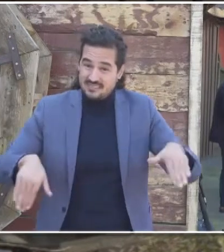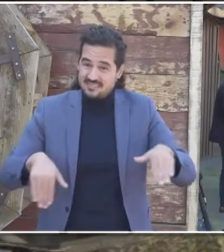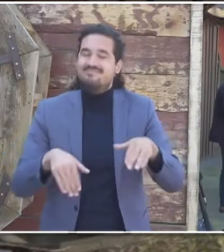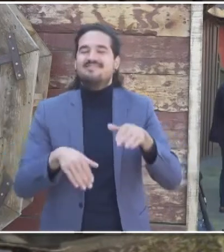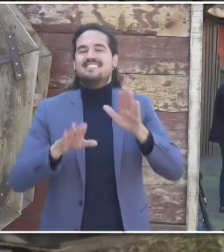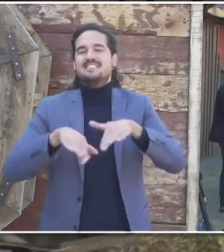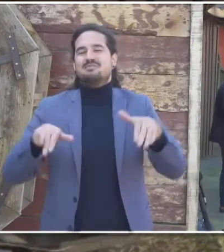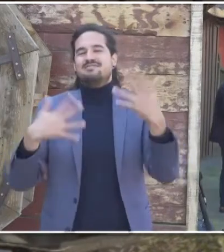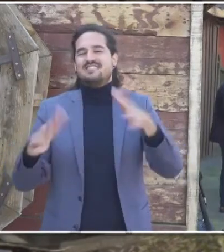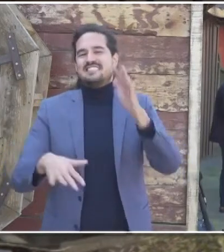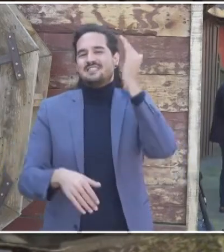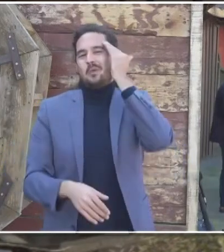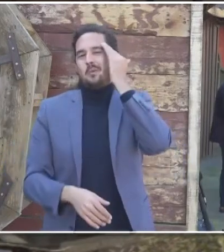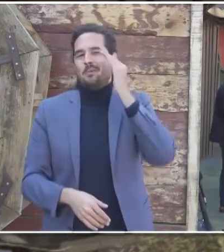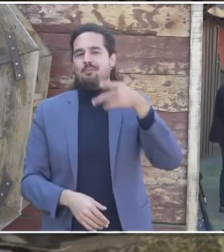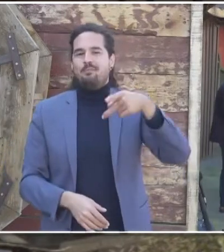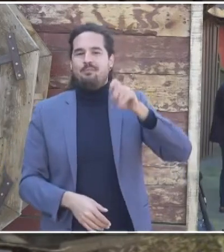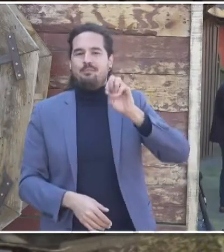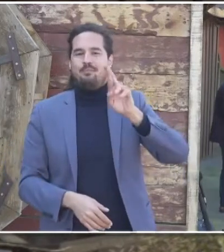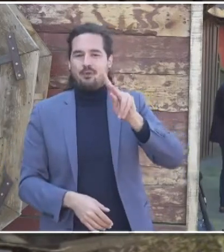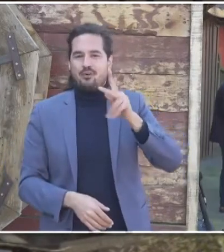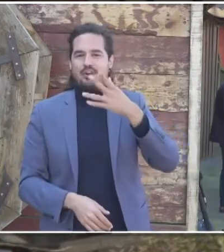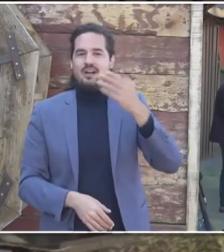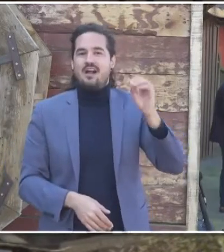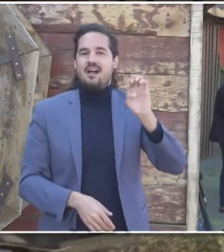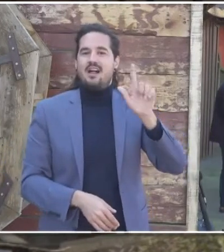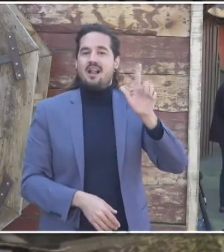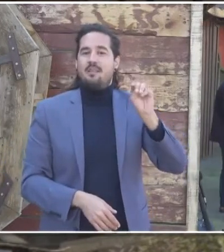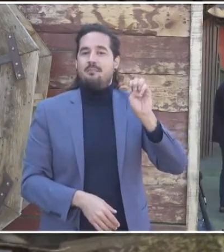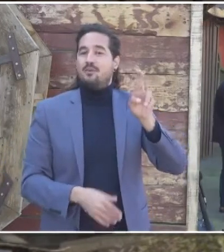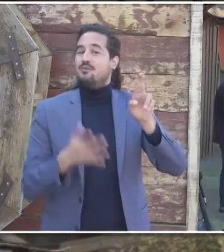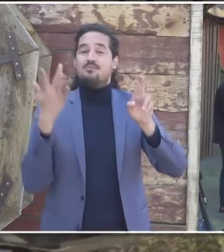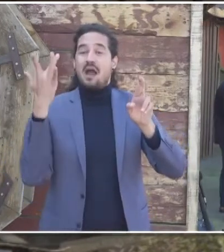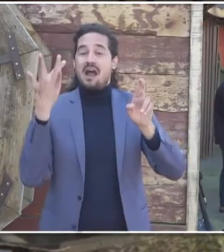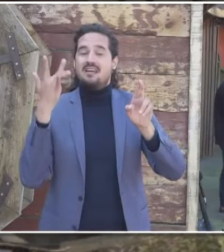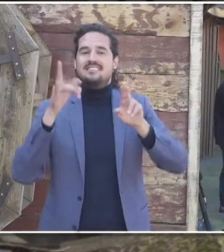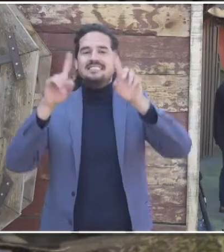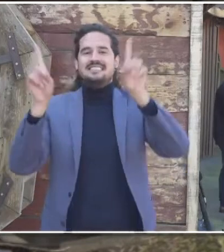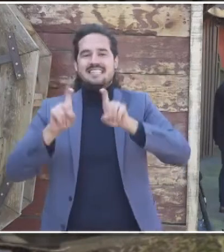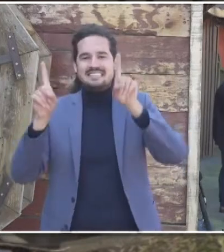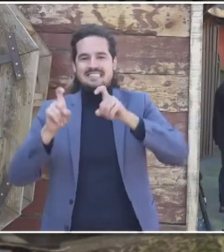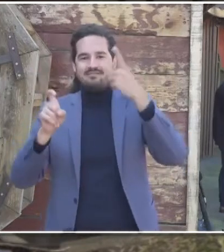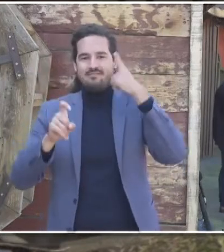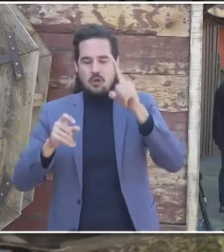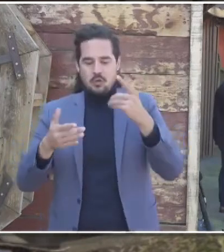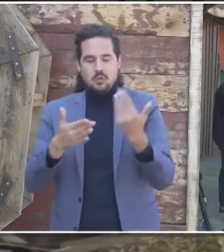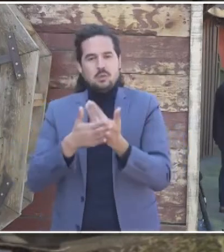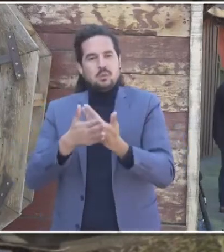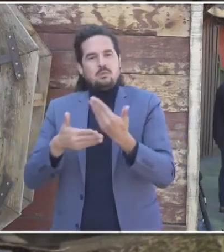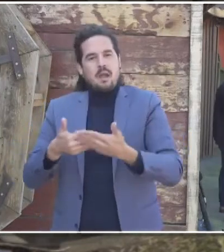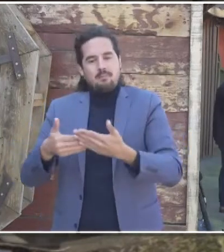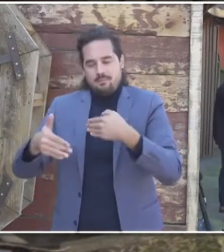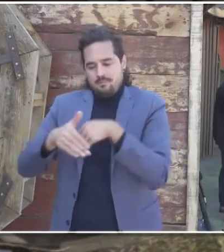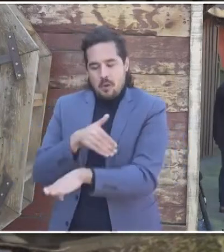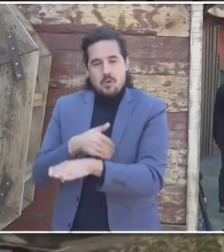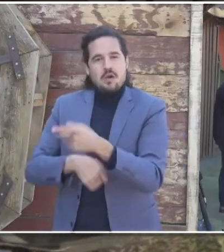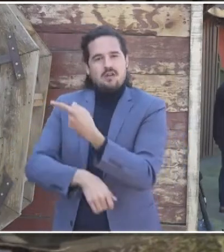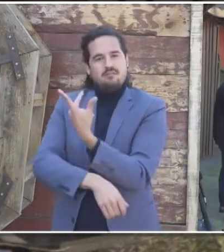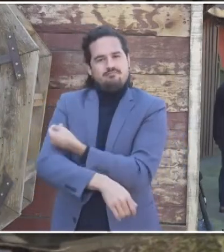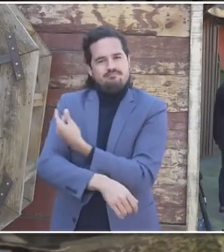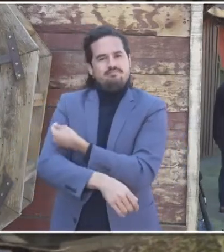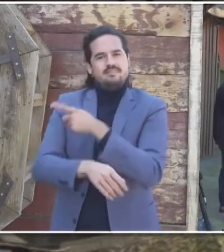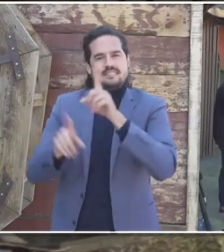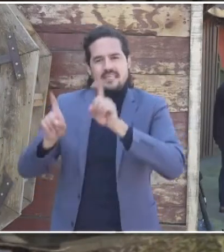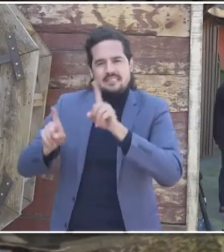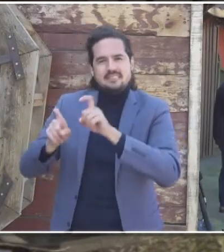genomics testing and testing for all newborns in the state of California. They're a world-class company, but appears that they're falling short in terms